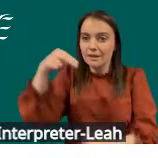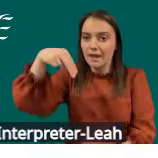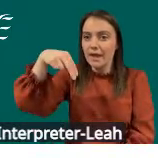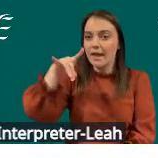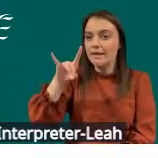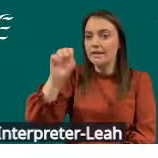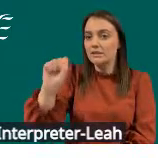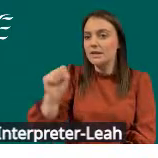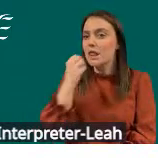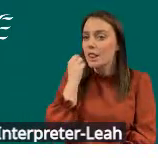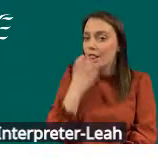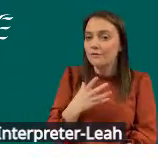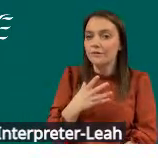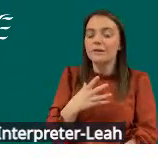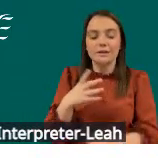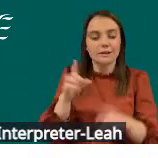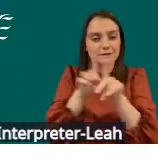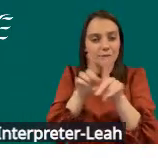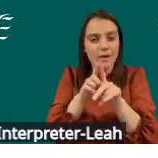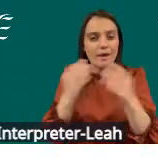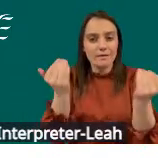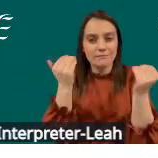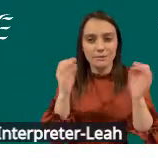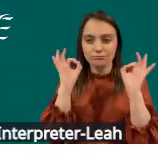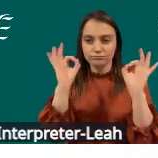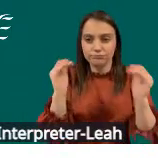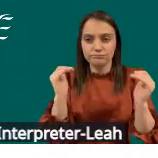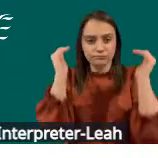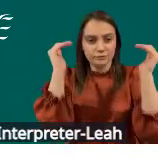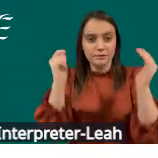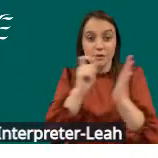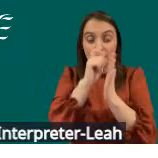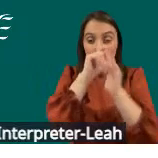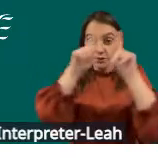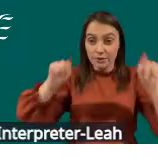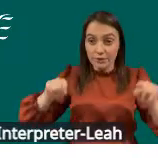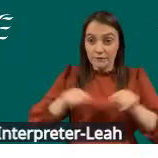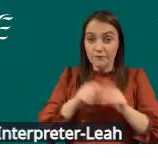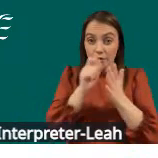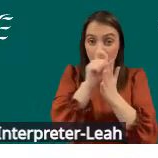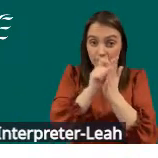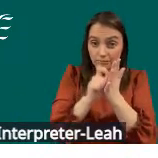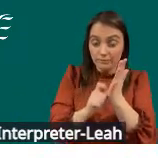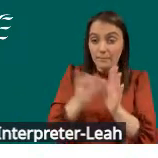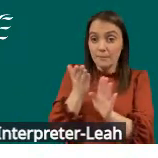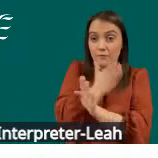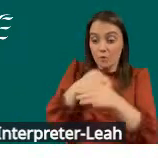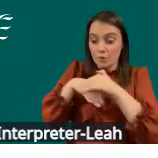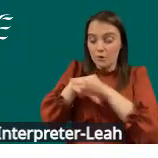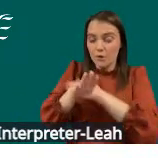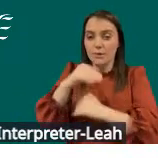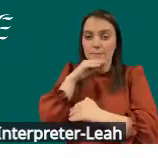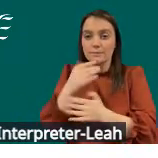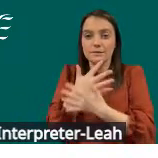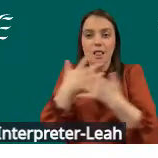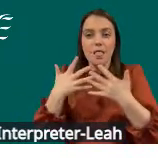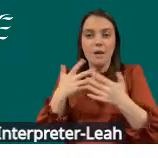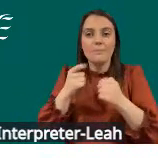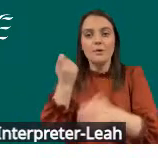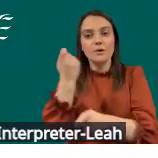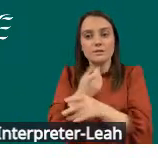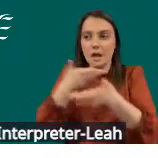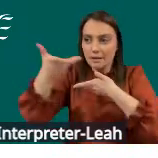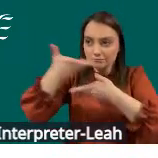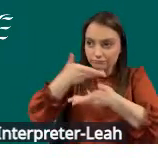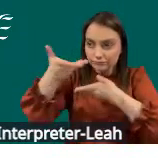lovely information as well. And if you get your form filled, you're taking a good chunk out of that consultation. I think some of these consultations are complex